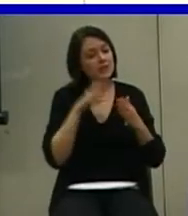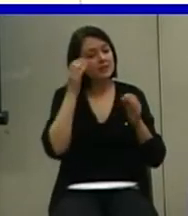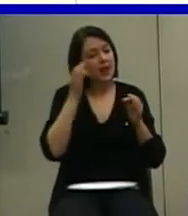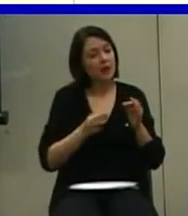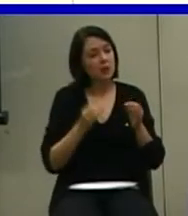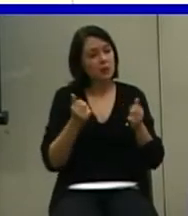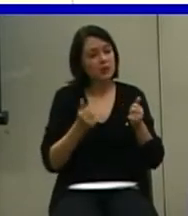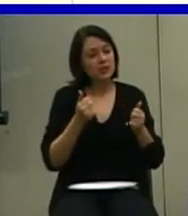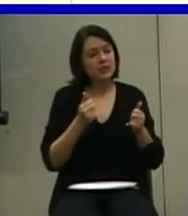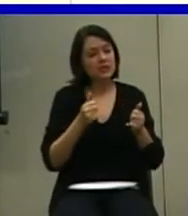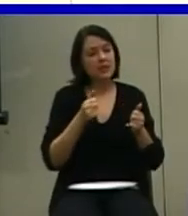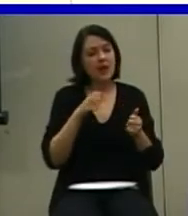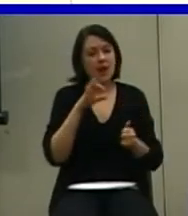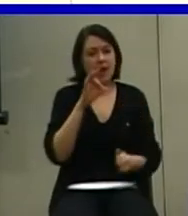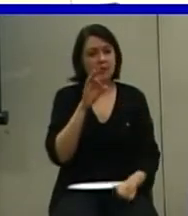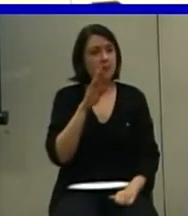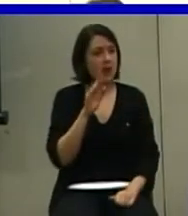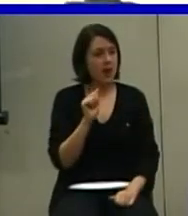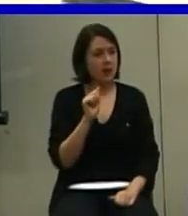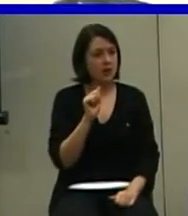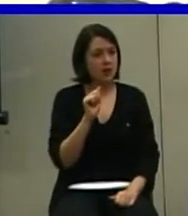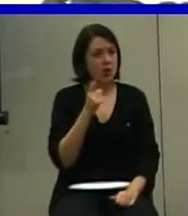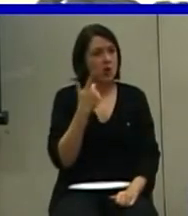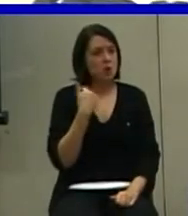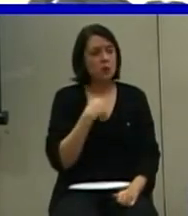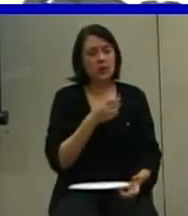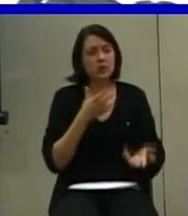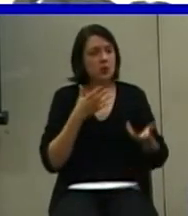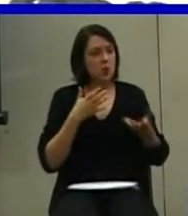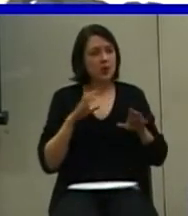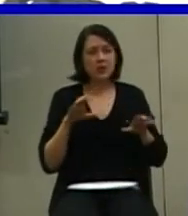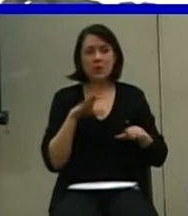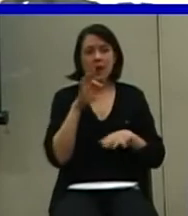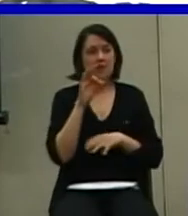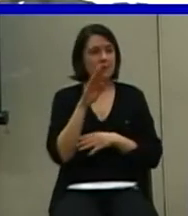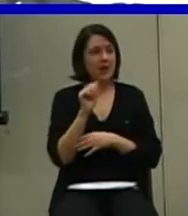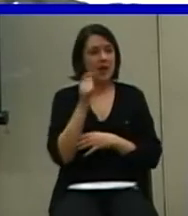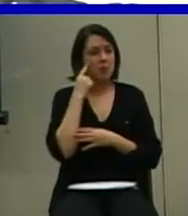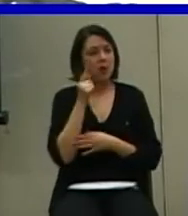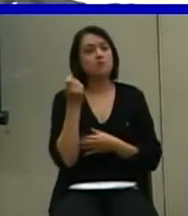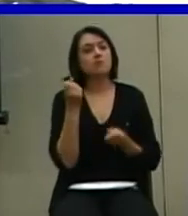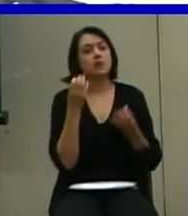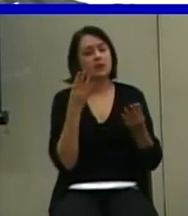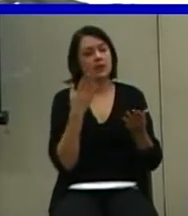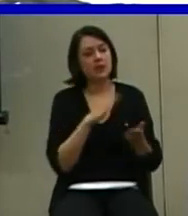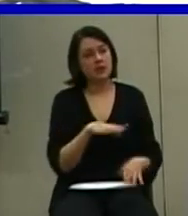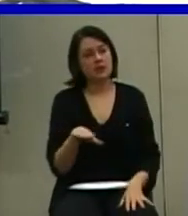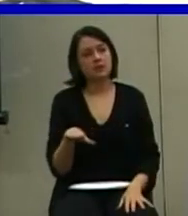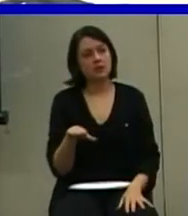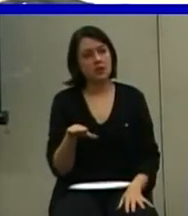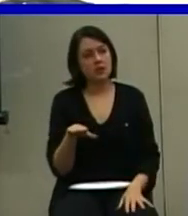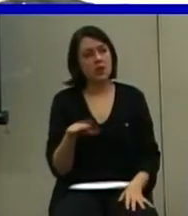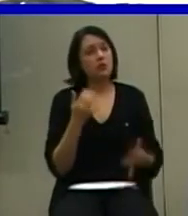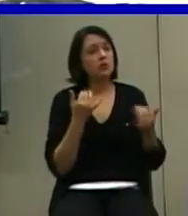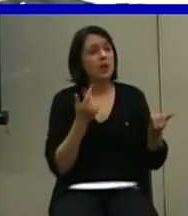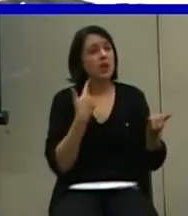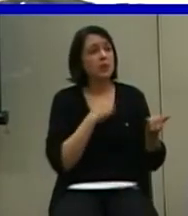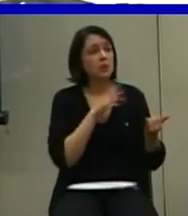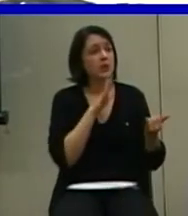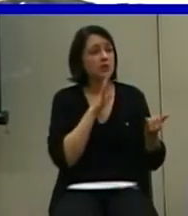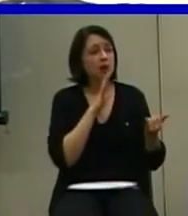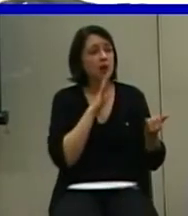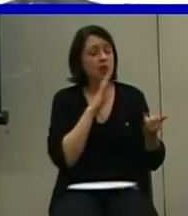which kids need FBA. We do not want to do FBA on 1 million kids. And so today when we